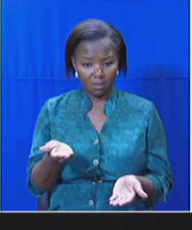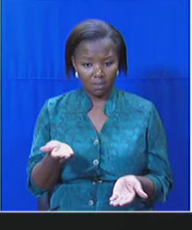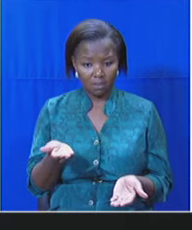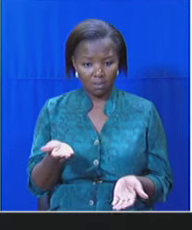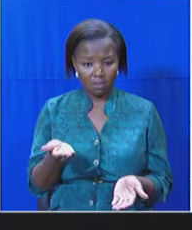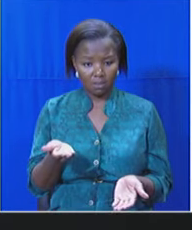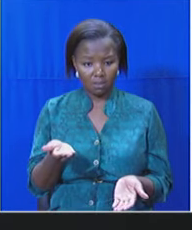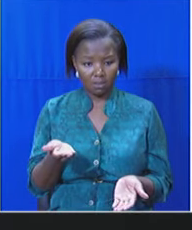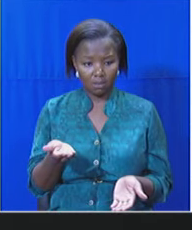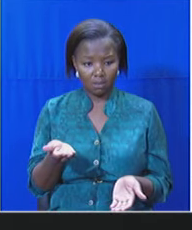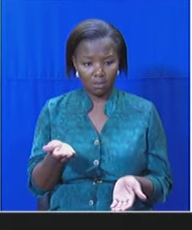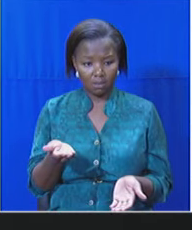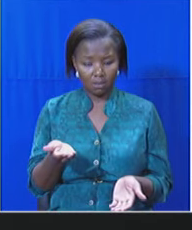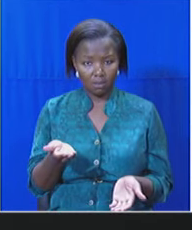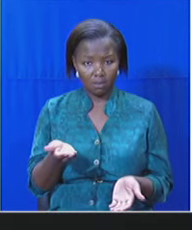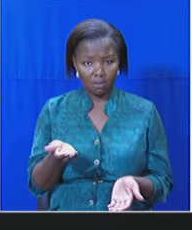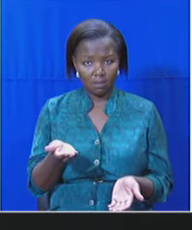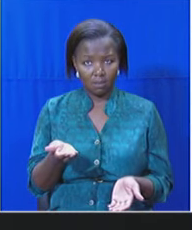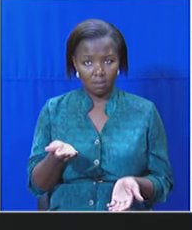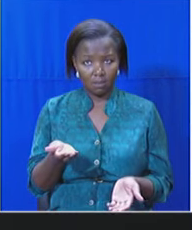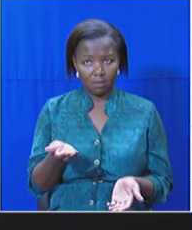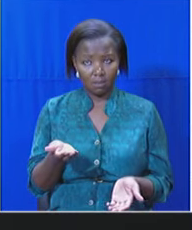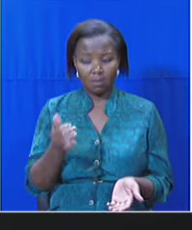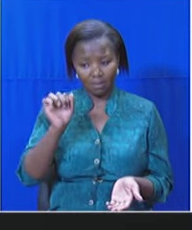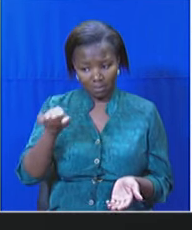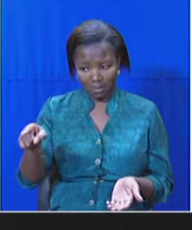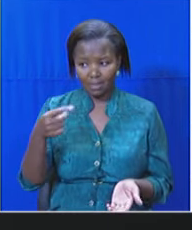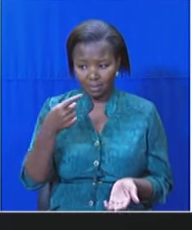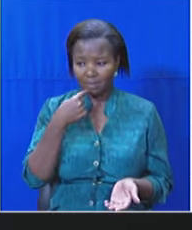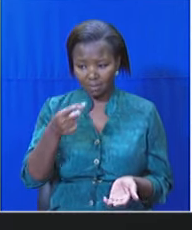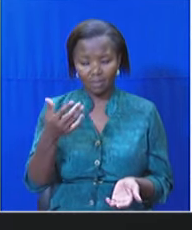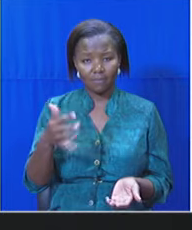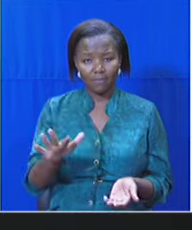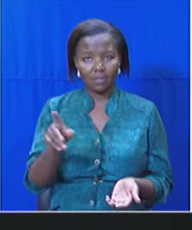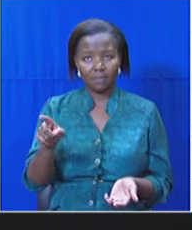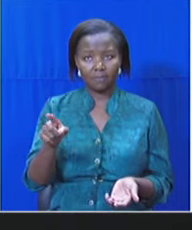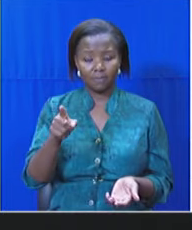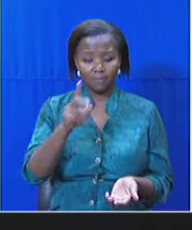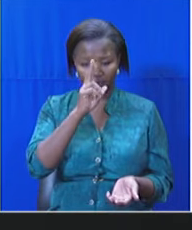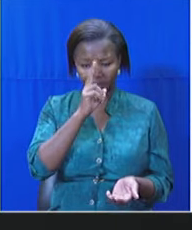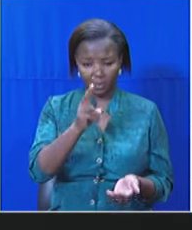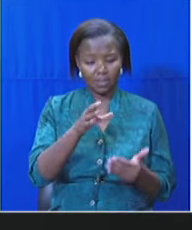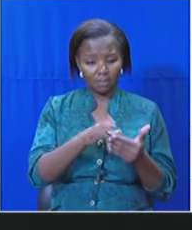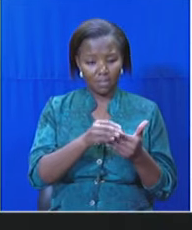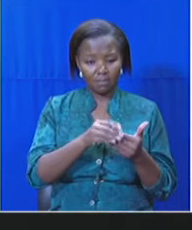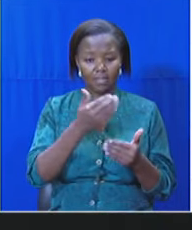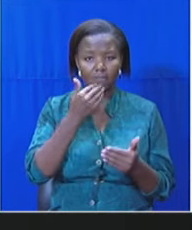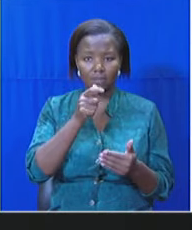is. There she is. Okay, honorable member, please withdraw that.